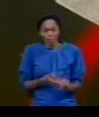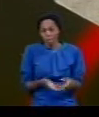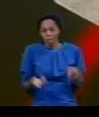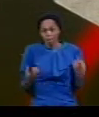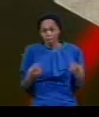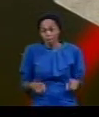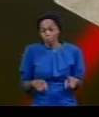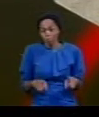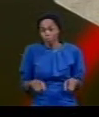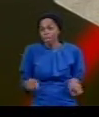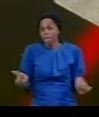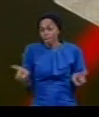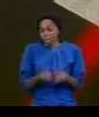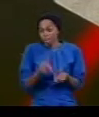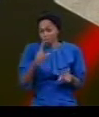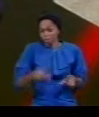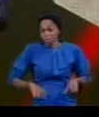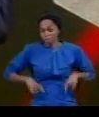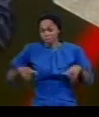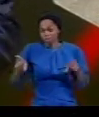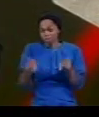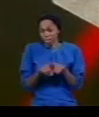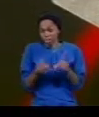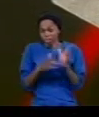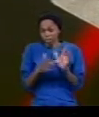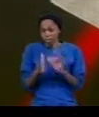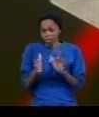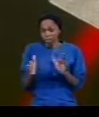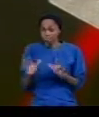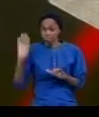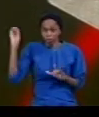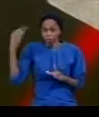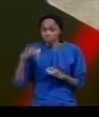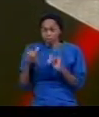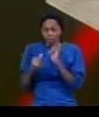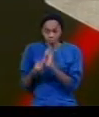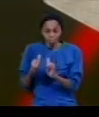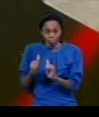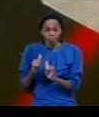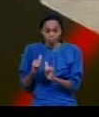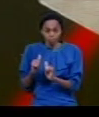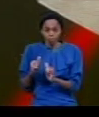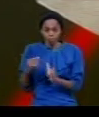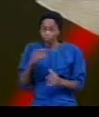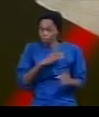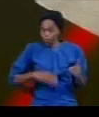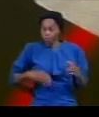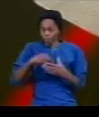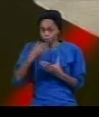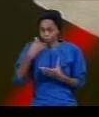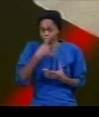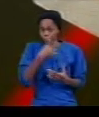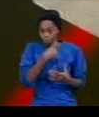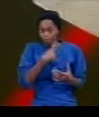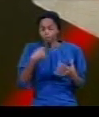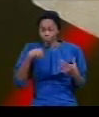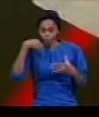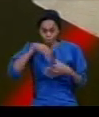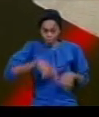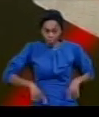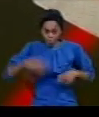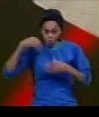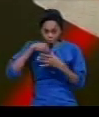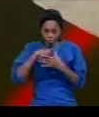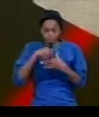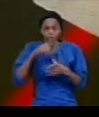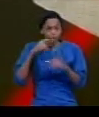I should live like Christ. The grace is there. The Christ is there. He lives on the inside of you.